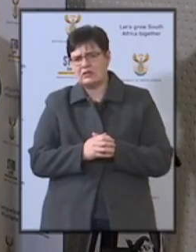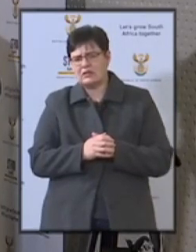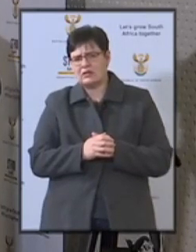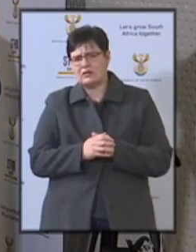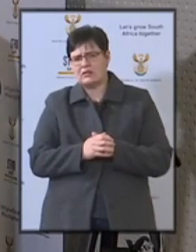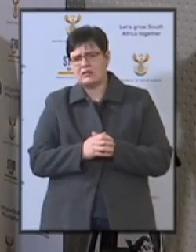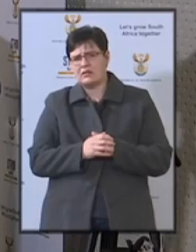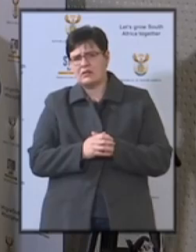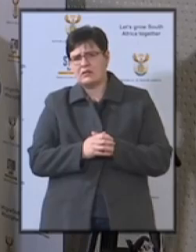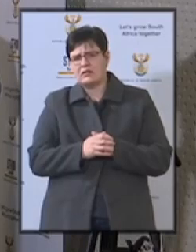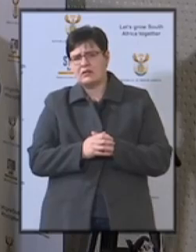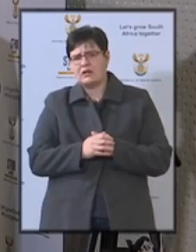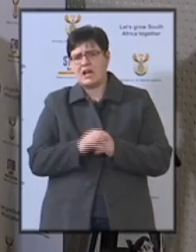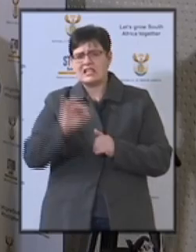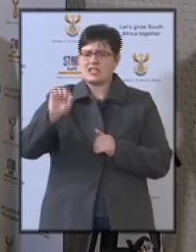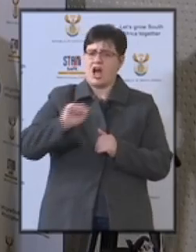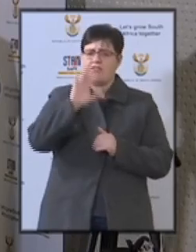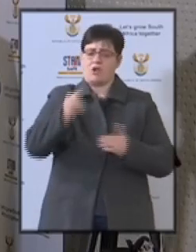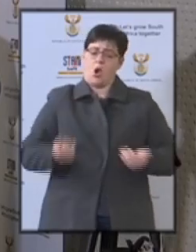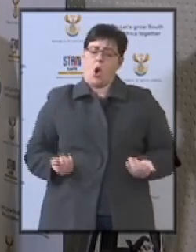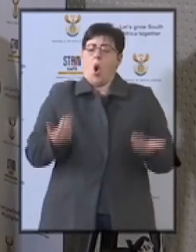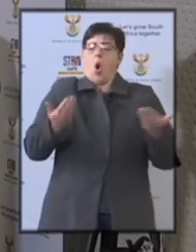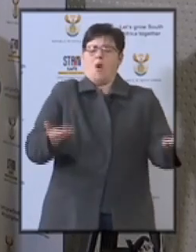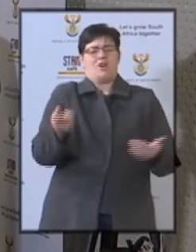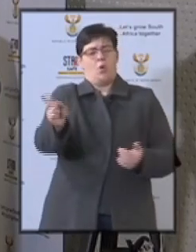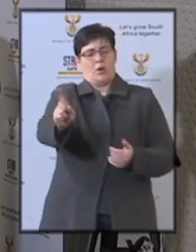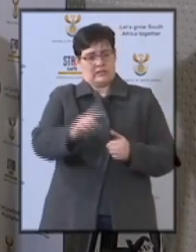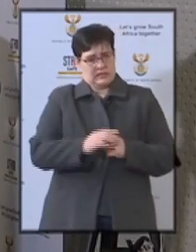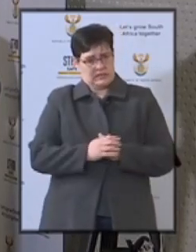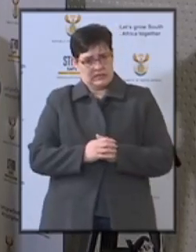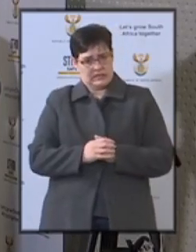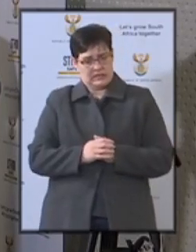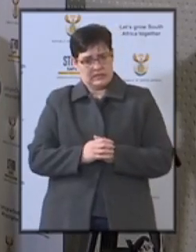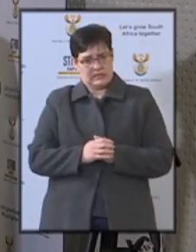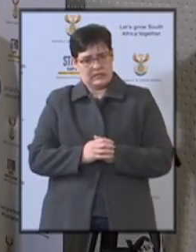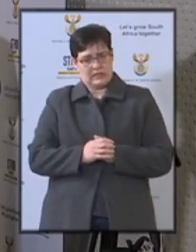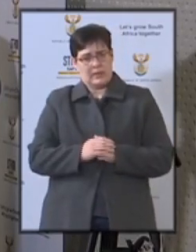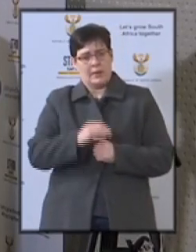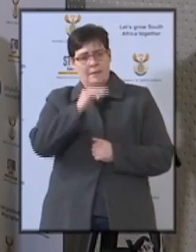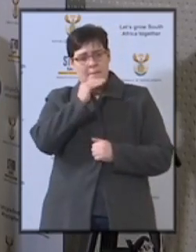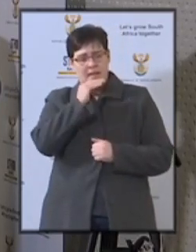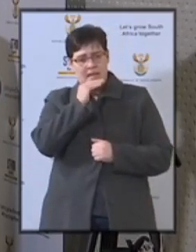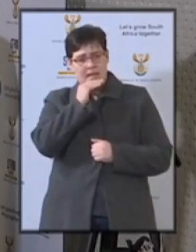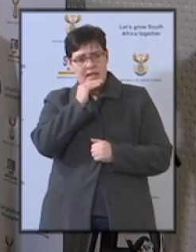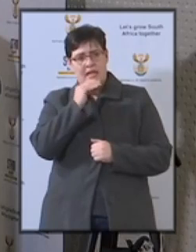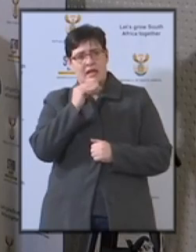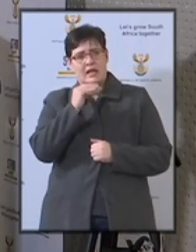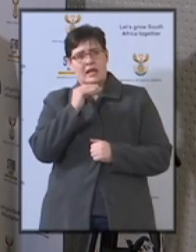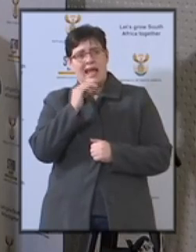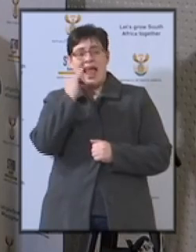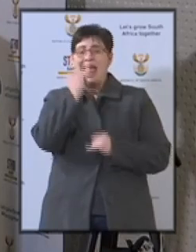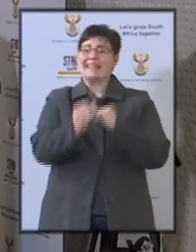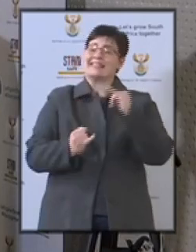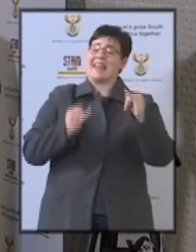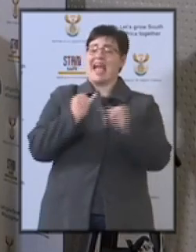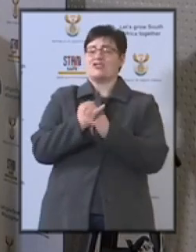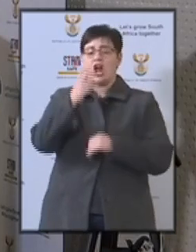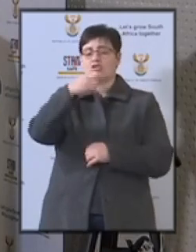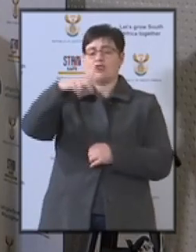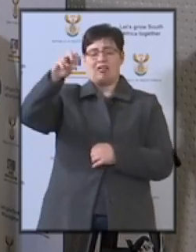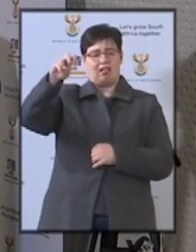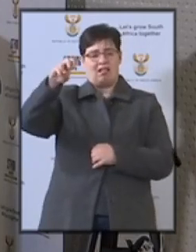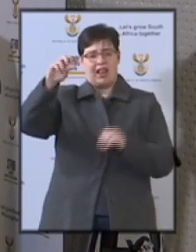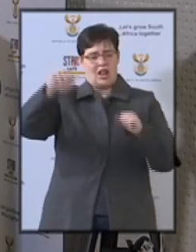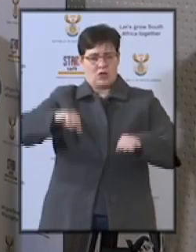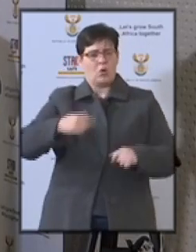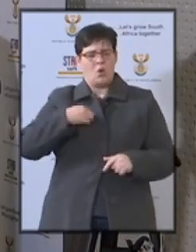be offered by South Africa that is unique at the time when international travel is allowed? I